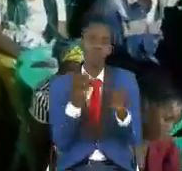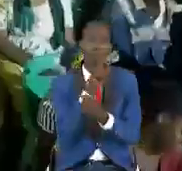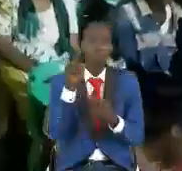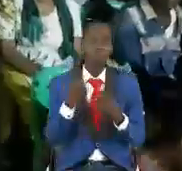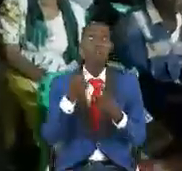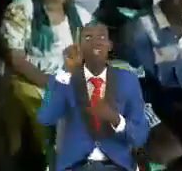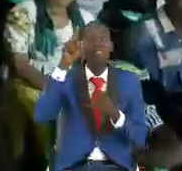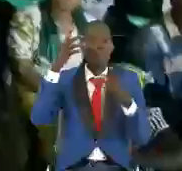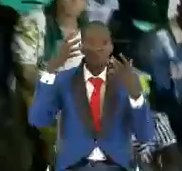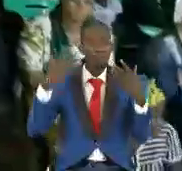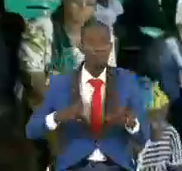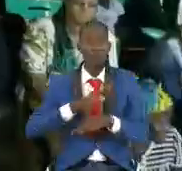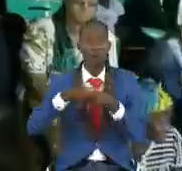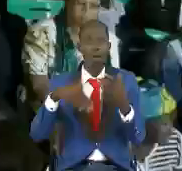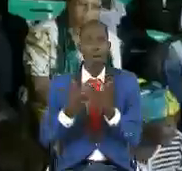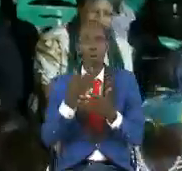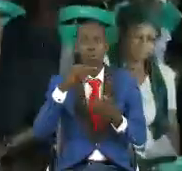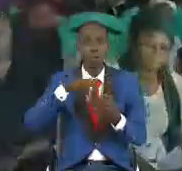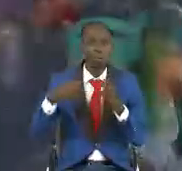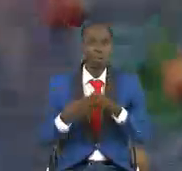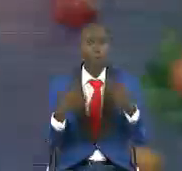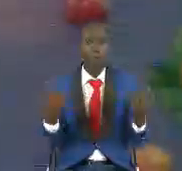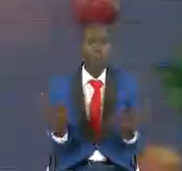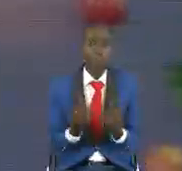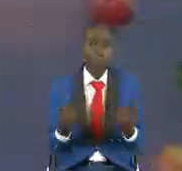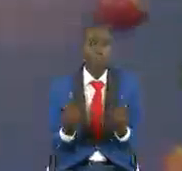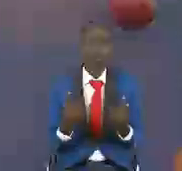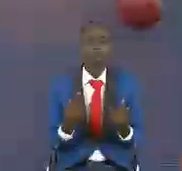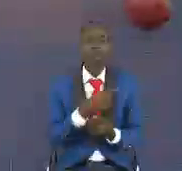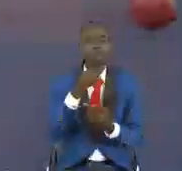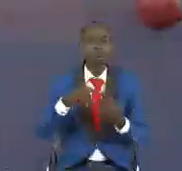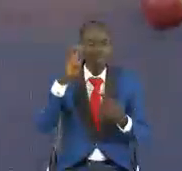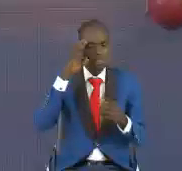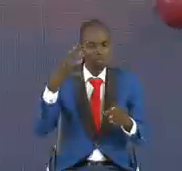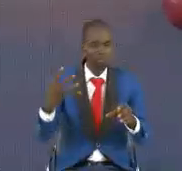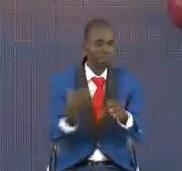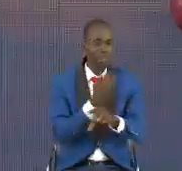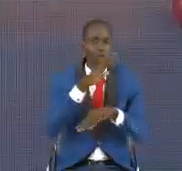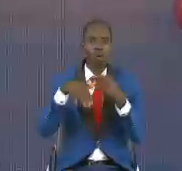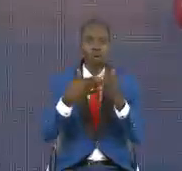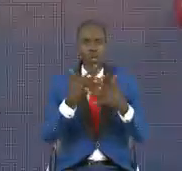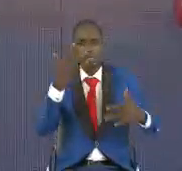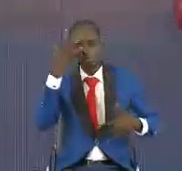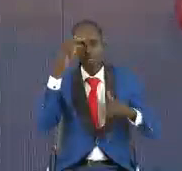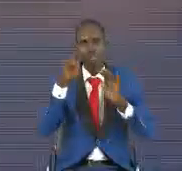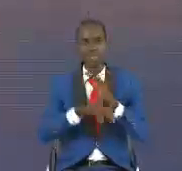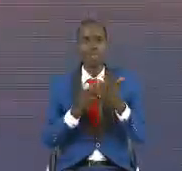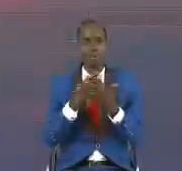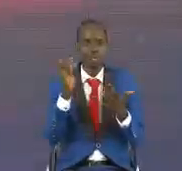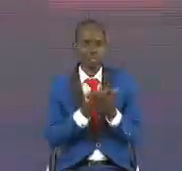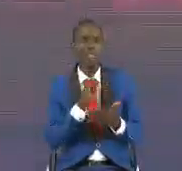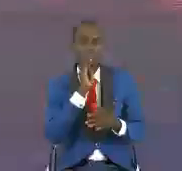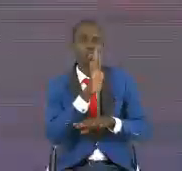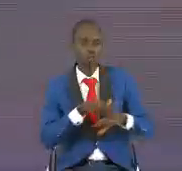all the problem of sin, redemption. When he takes all your sicknesses away, that's redemption. And when he